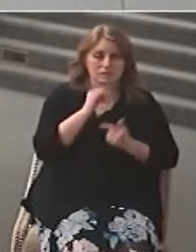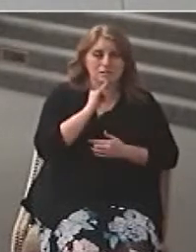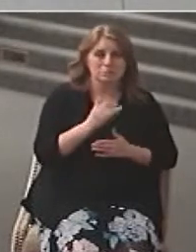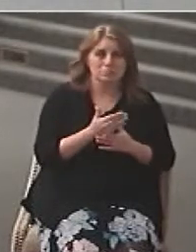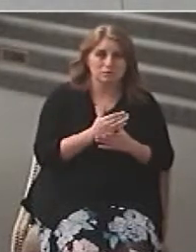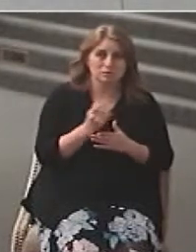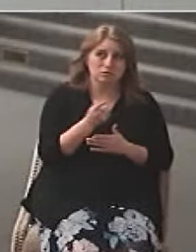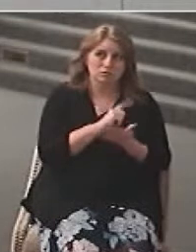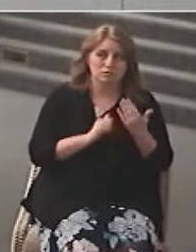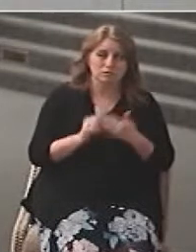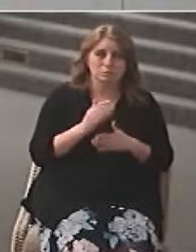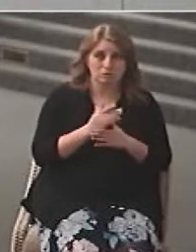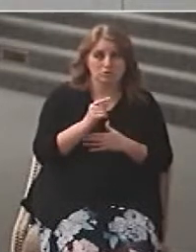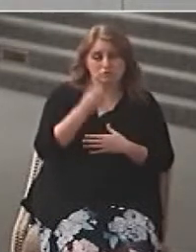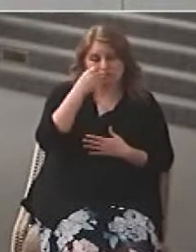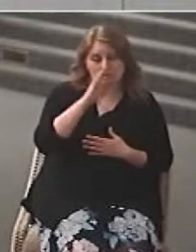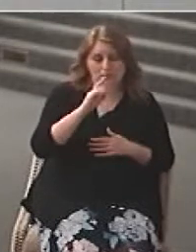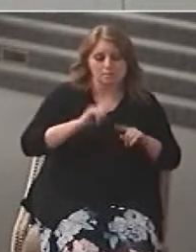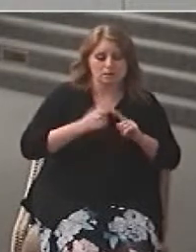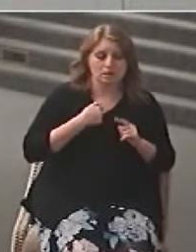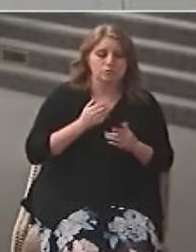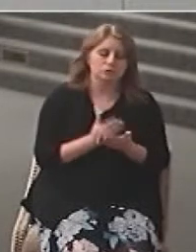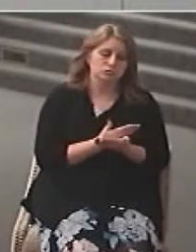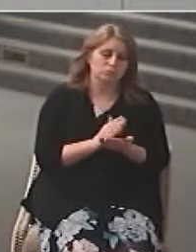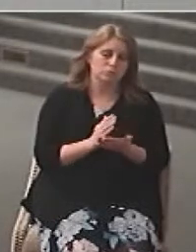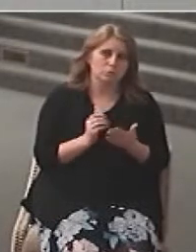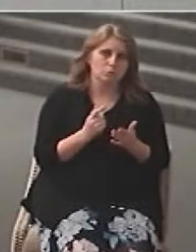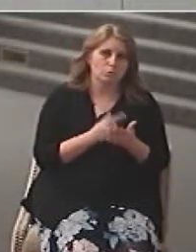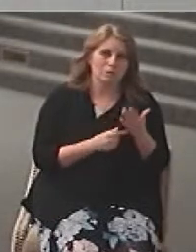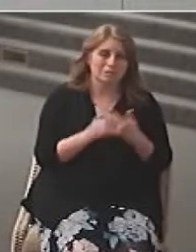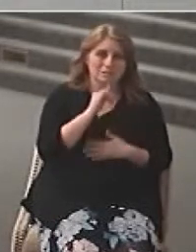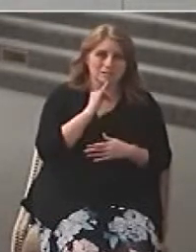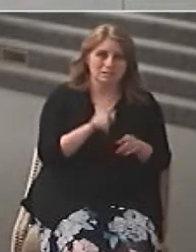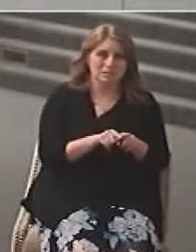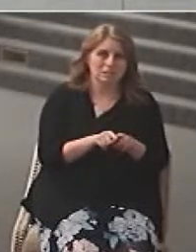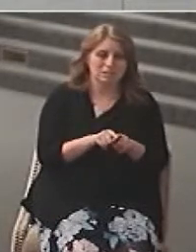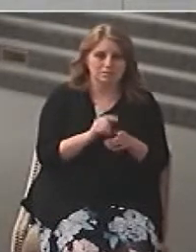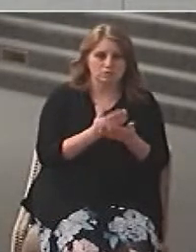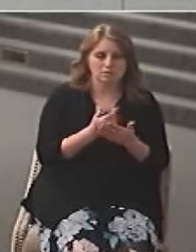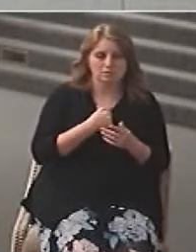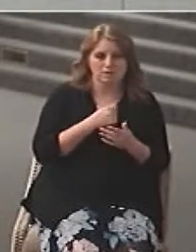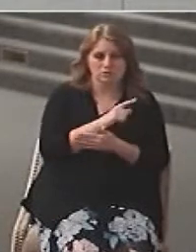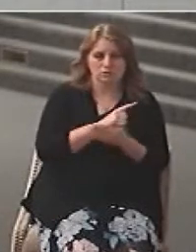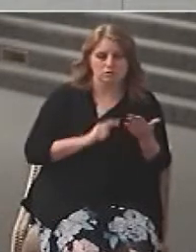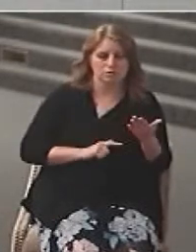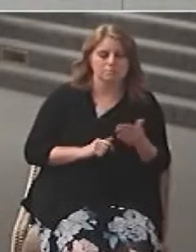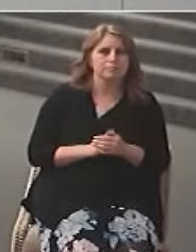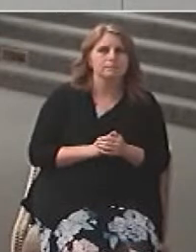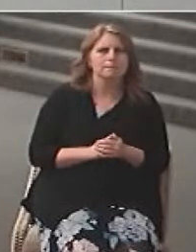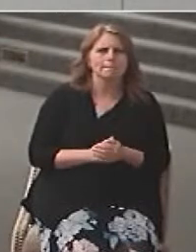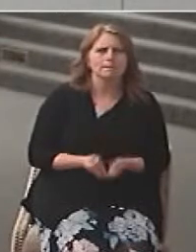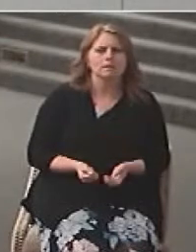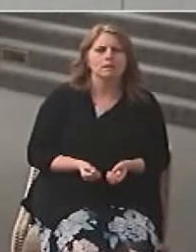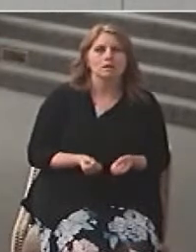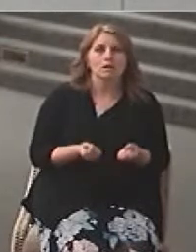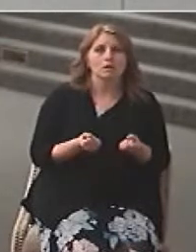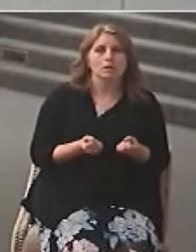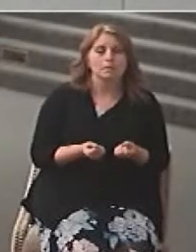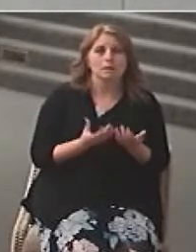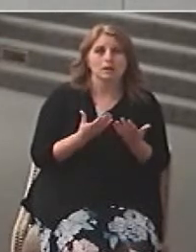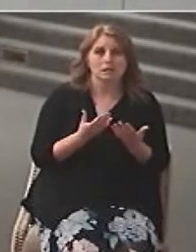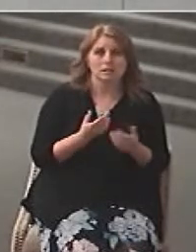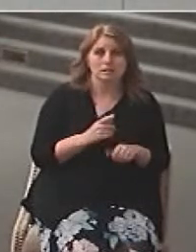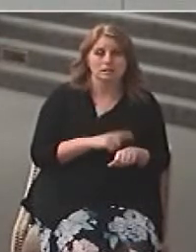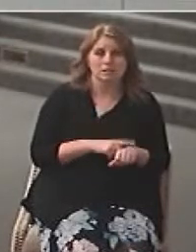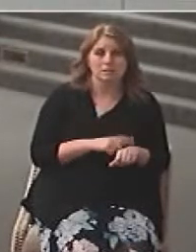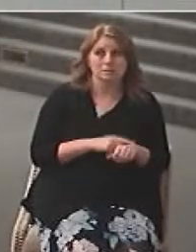But I'll just share what it's like between me and the Lord. And a lot of times,